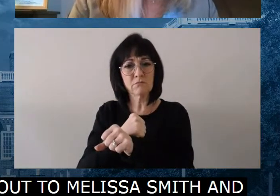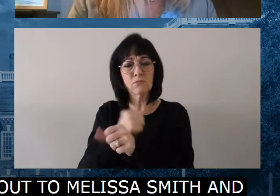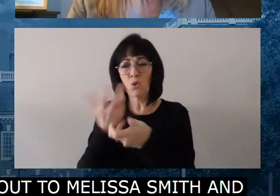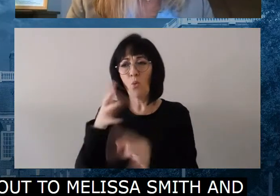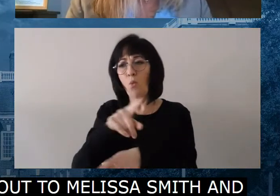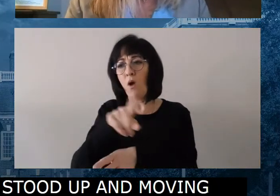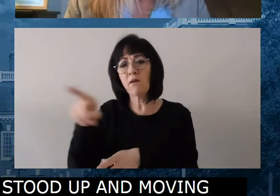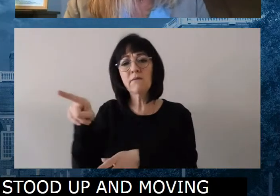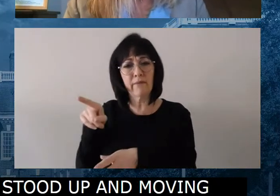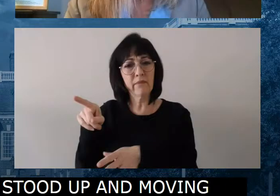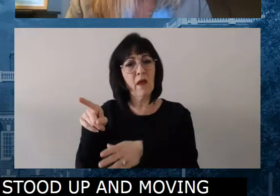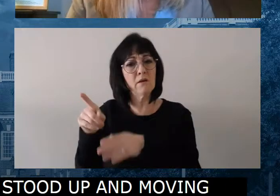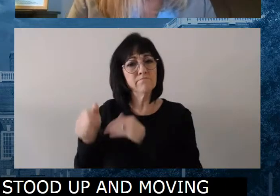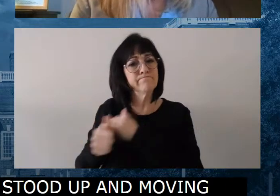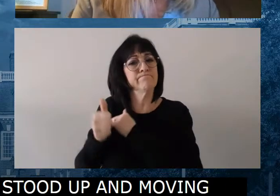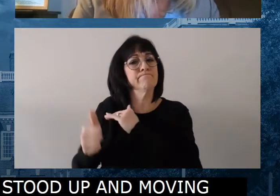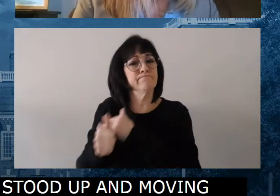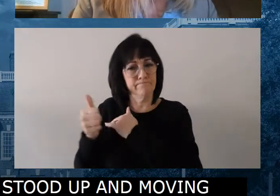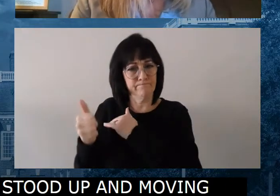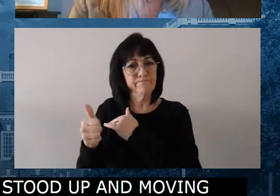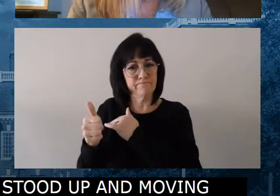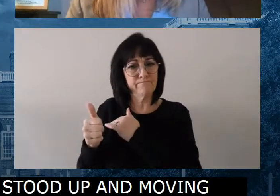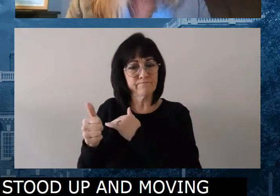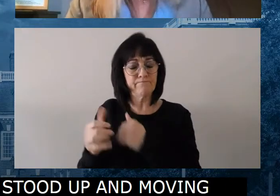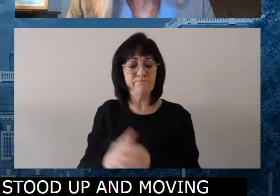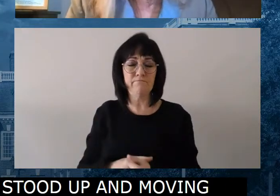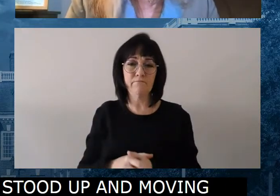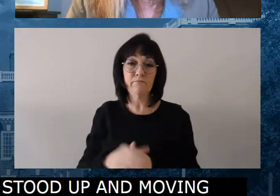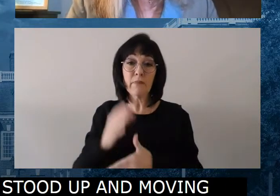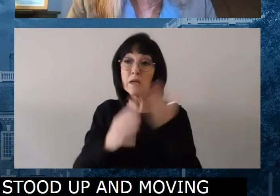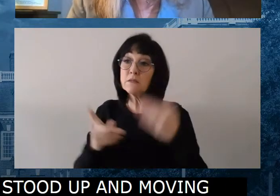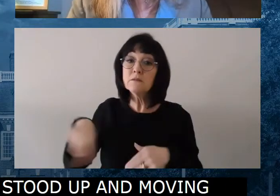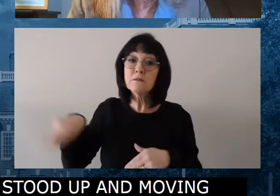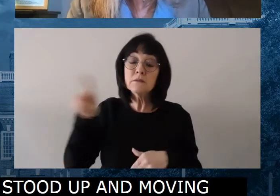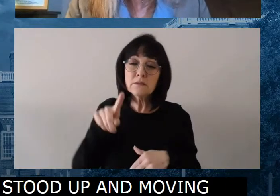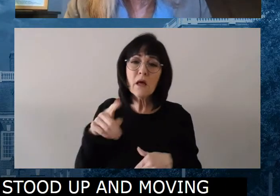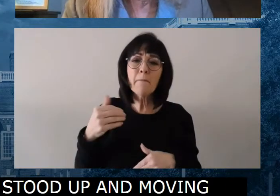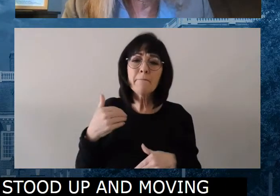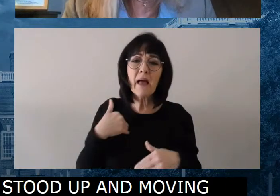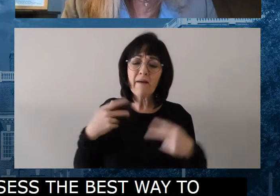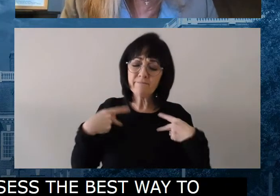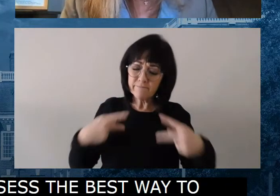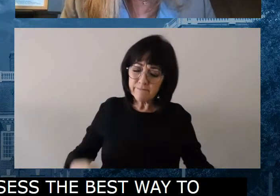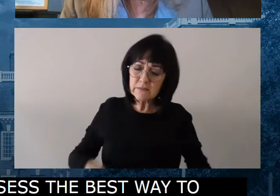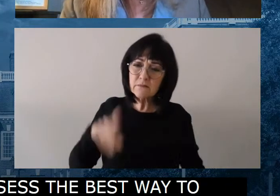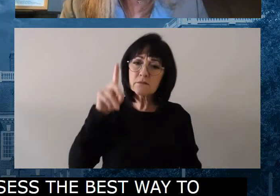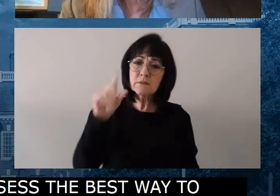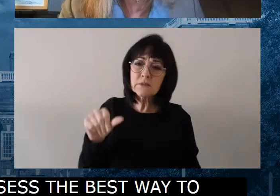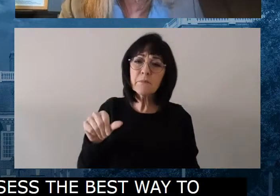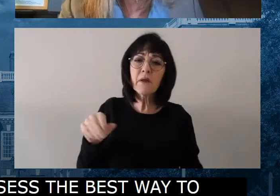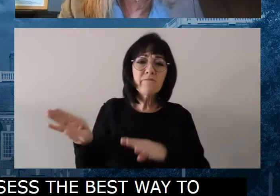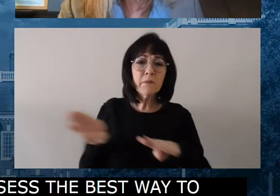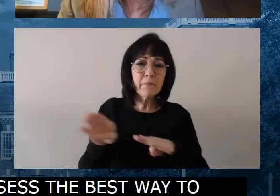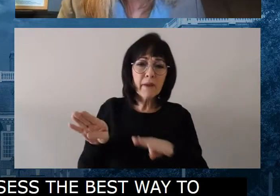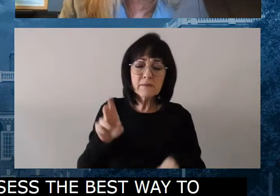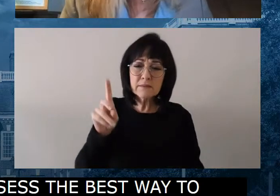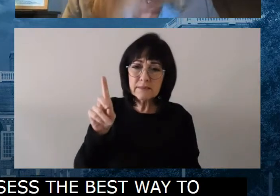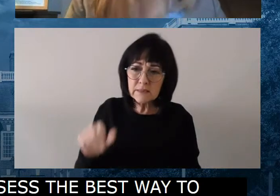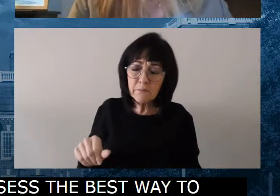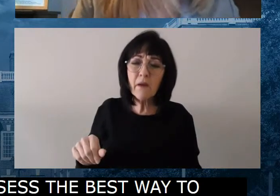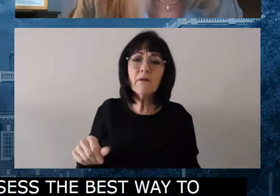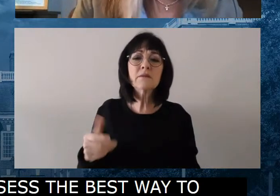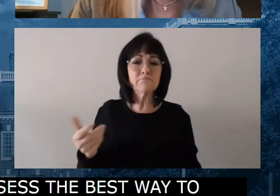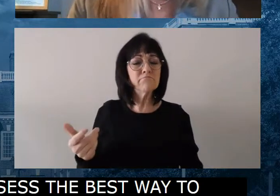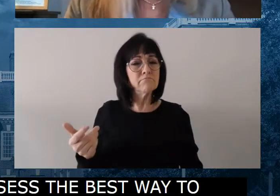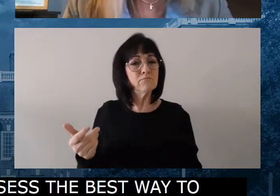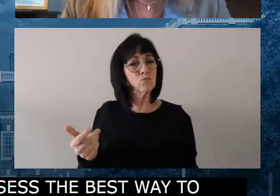reach individuals with physical and behavioral health disabilities as well moving forward. So